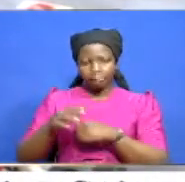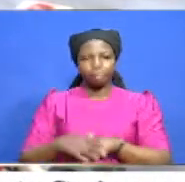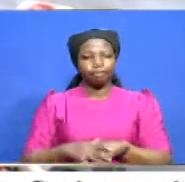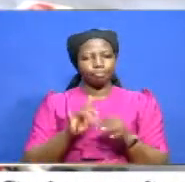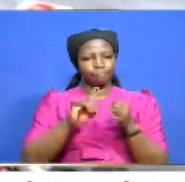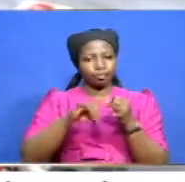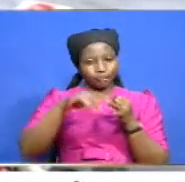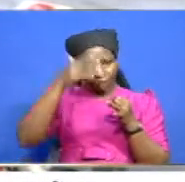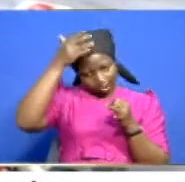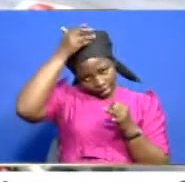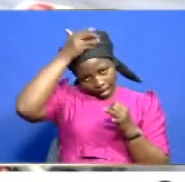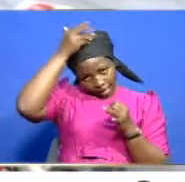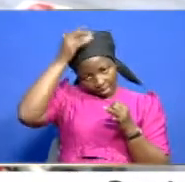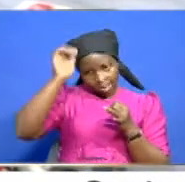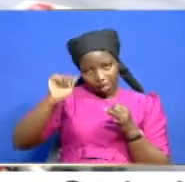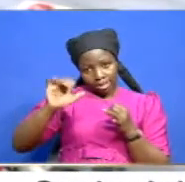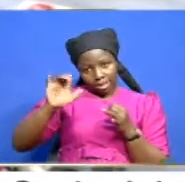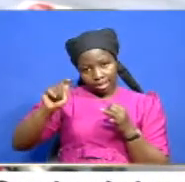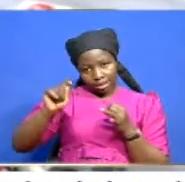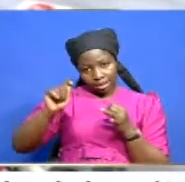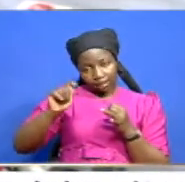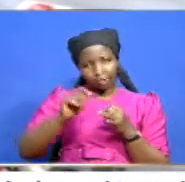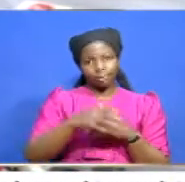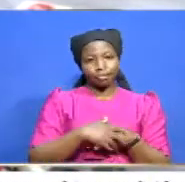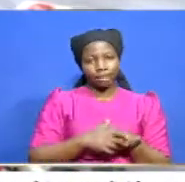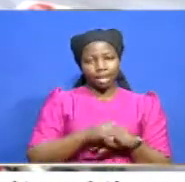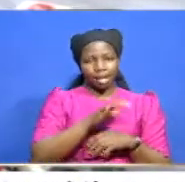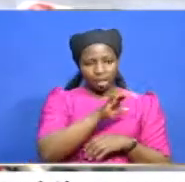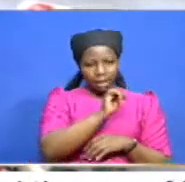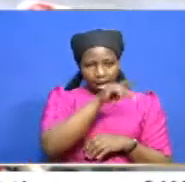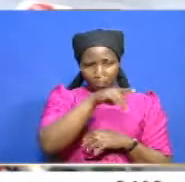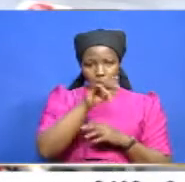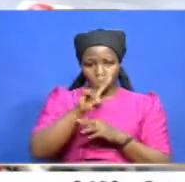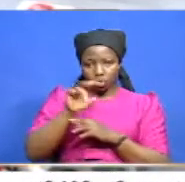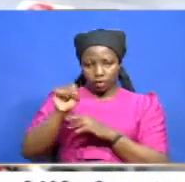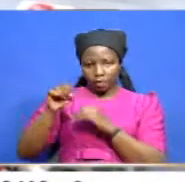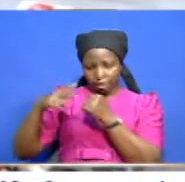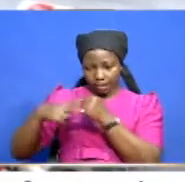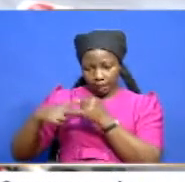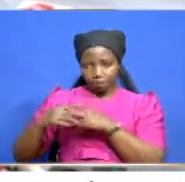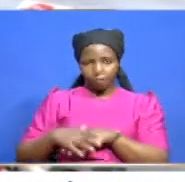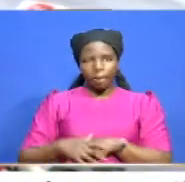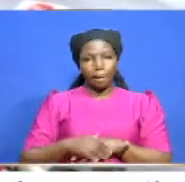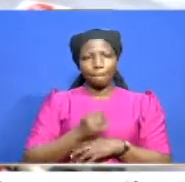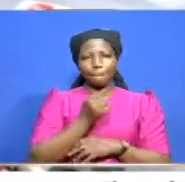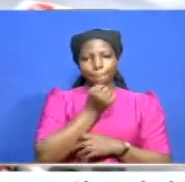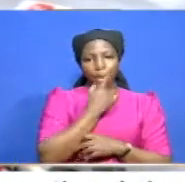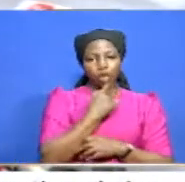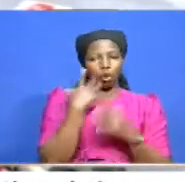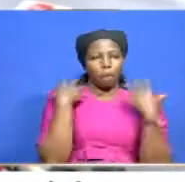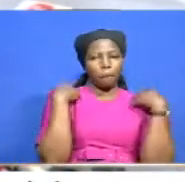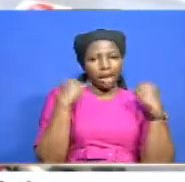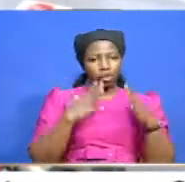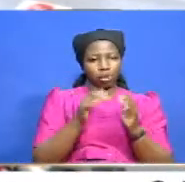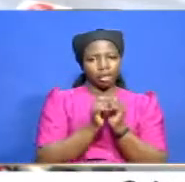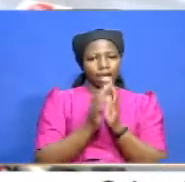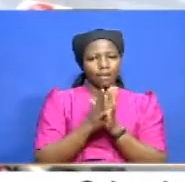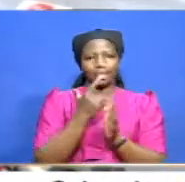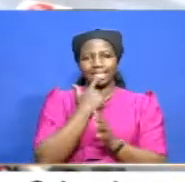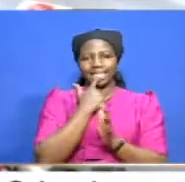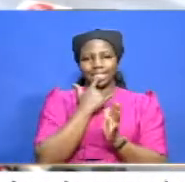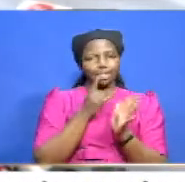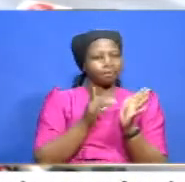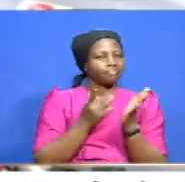2017, the nurses act cap 257, the medical practitioner and dentists act